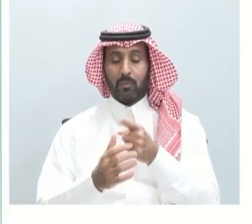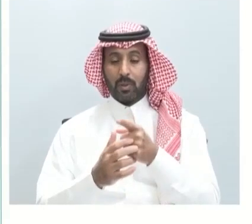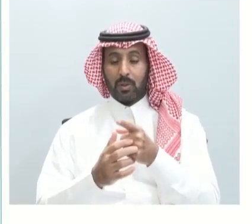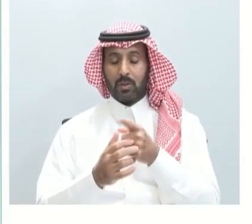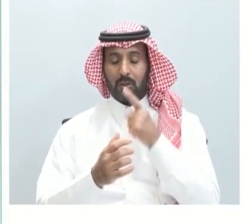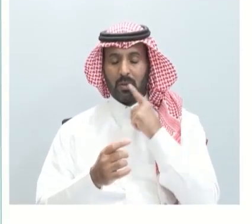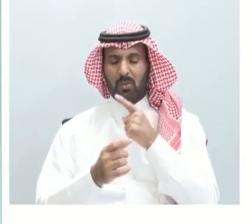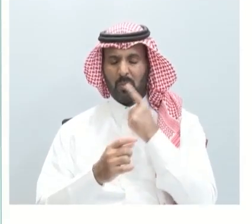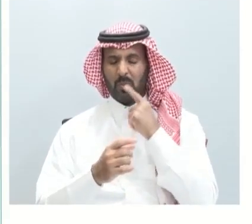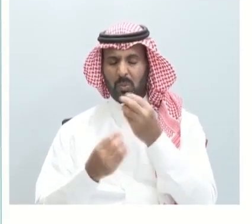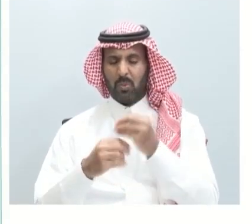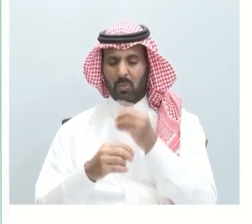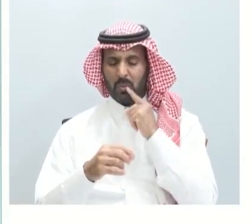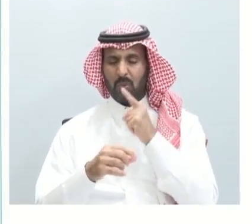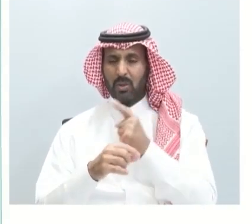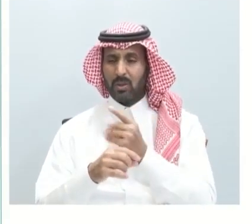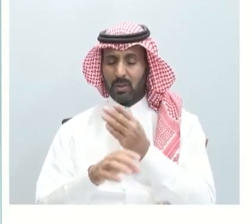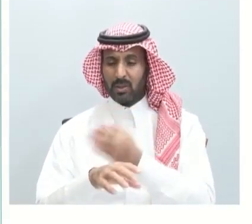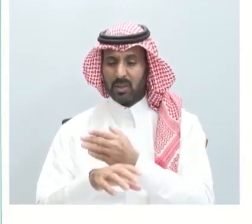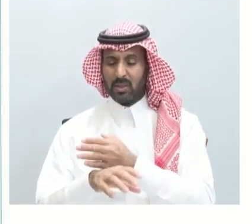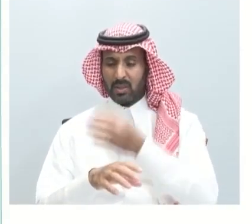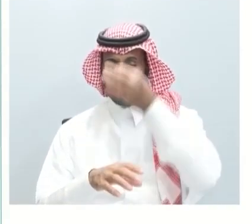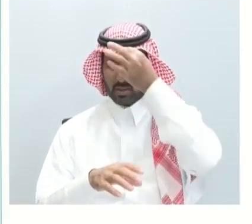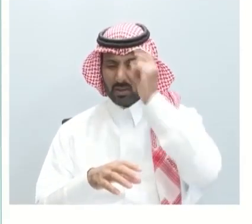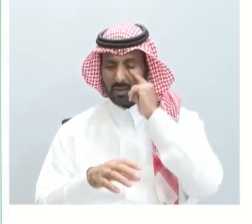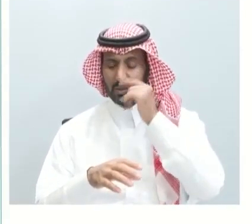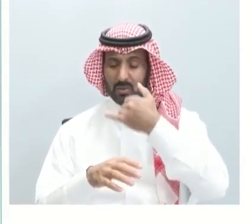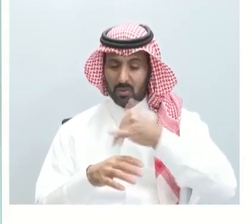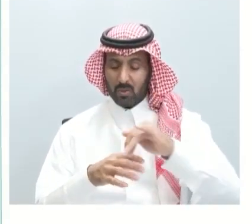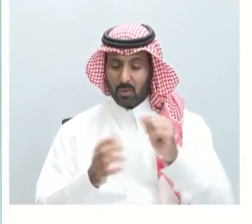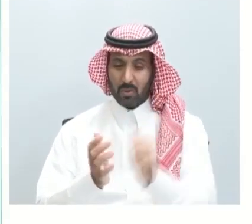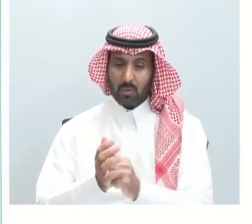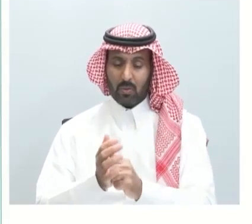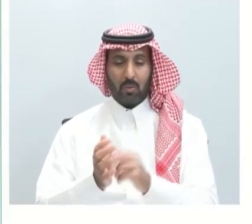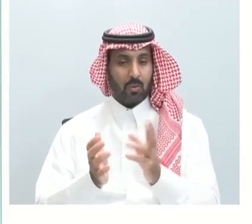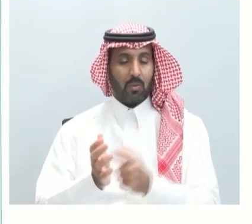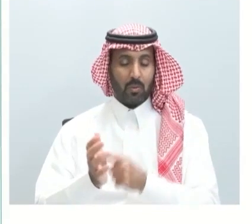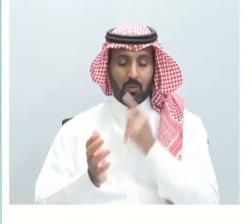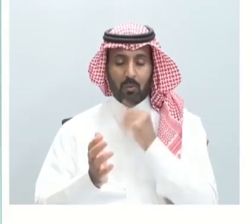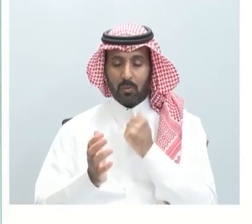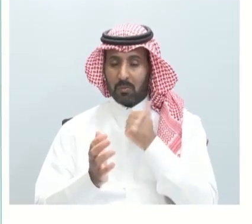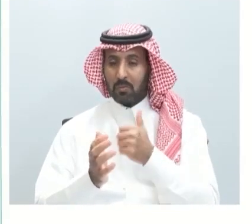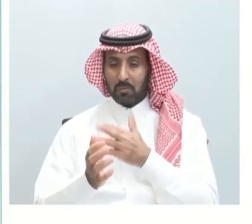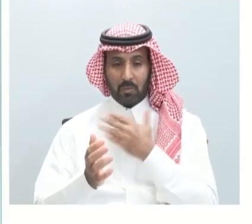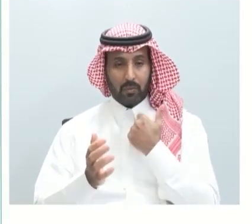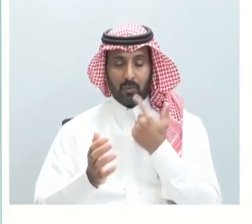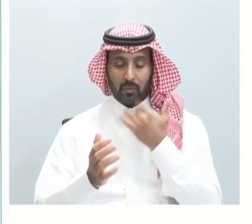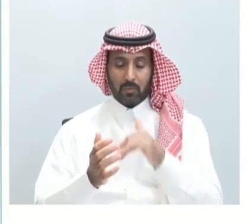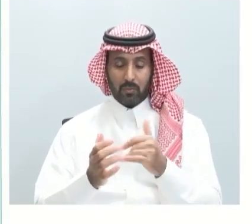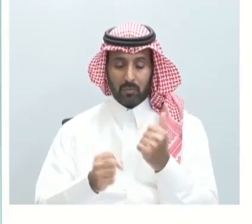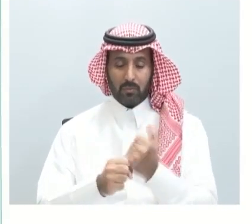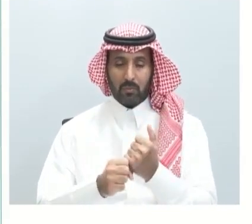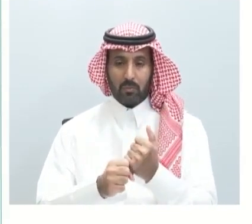sick to leave the house, or you're not well enough to go out to work, or you can say, I have enough days off to